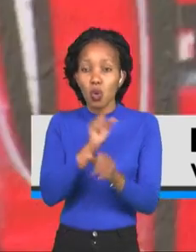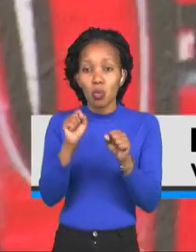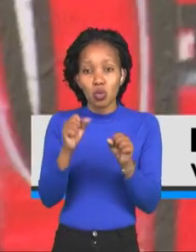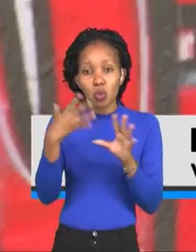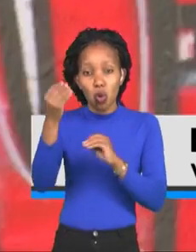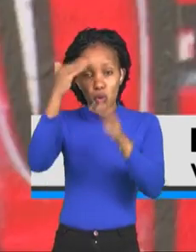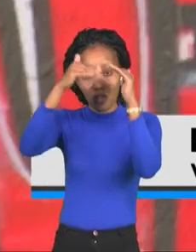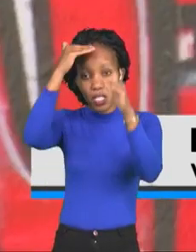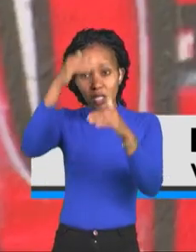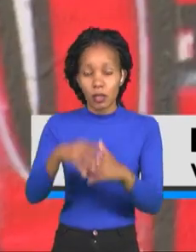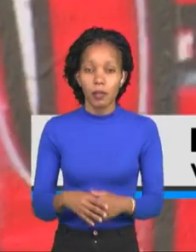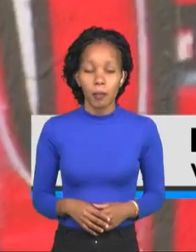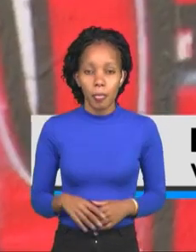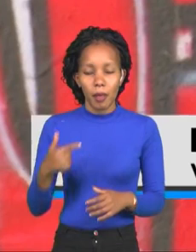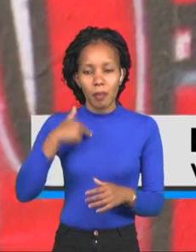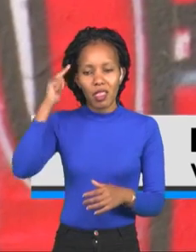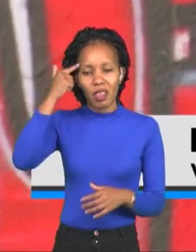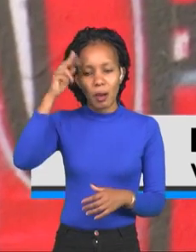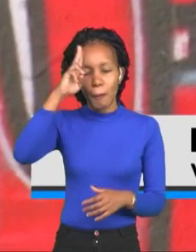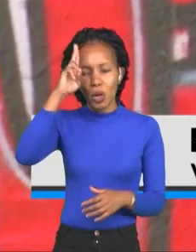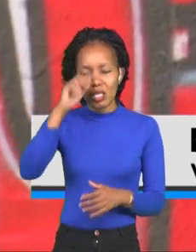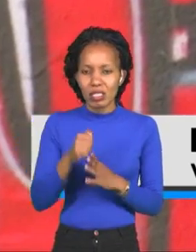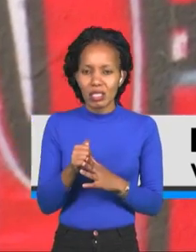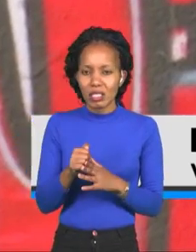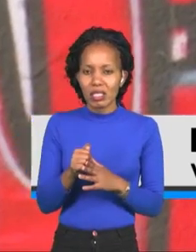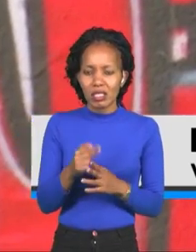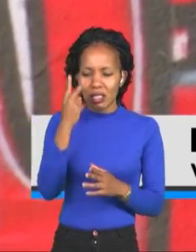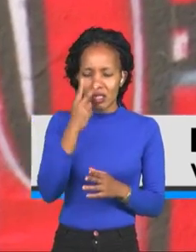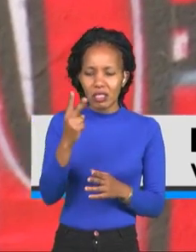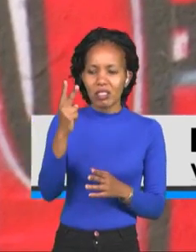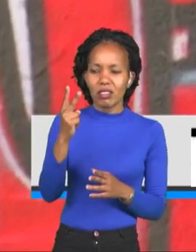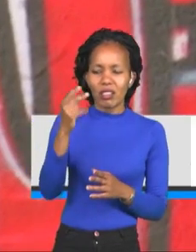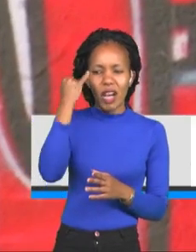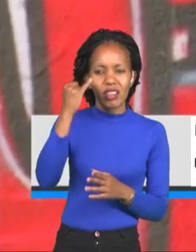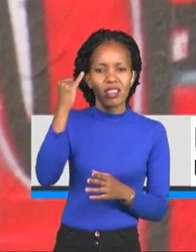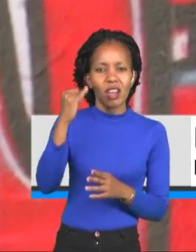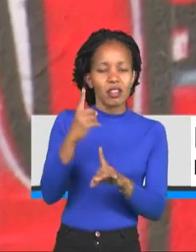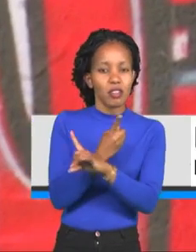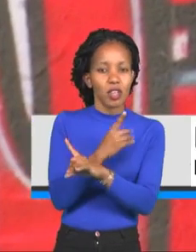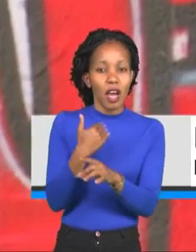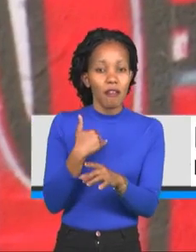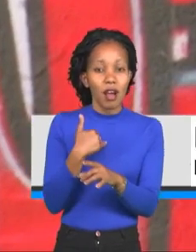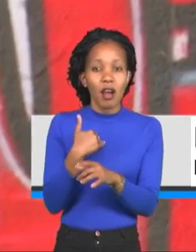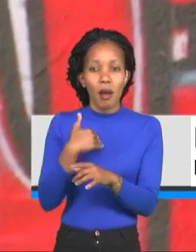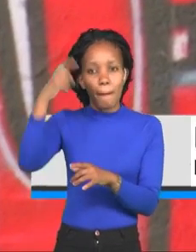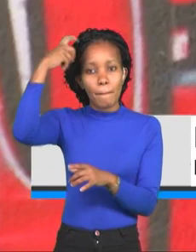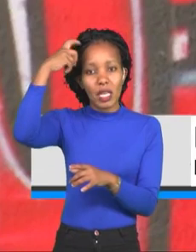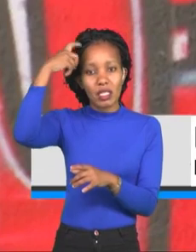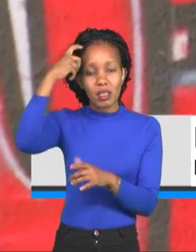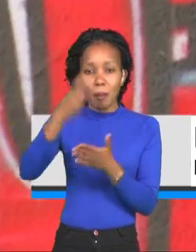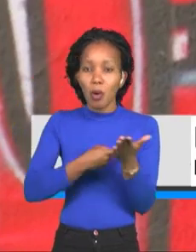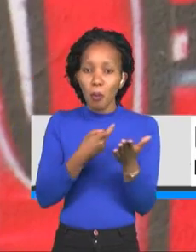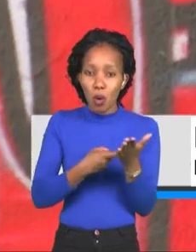university. I think the police see us with a preconceived idea. They have in them some kind of mental